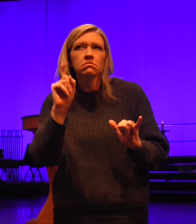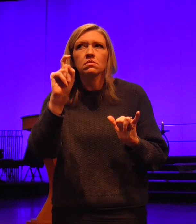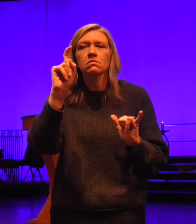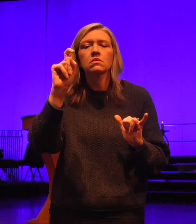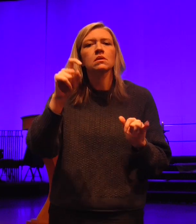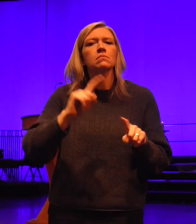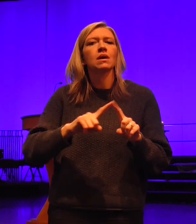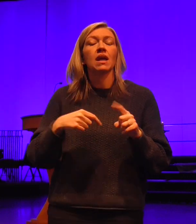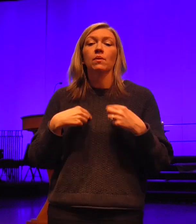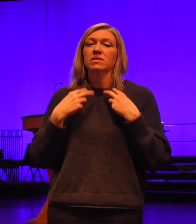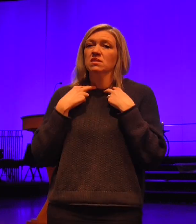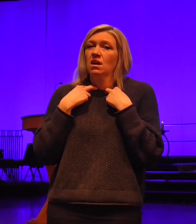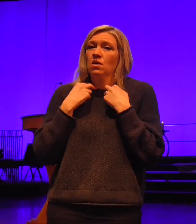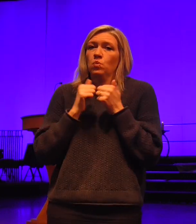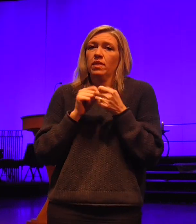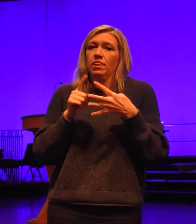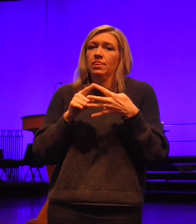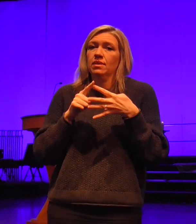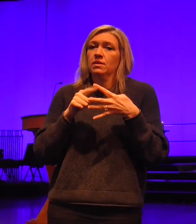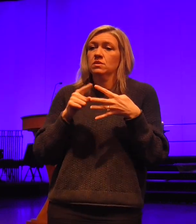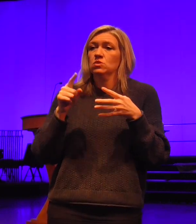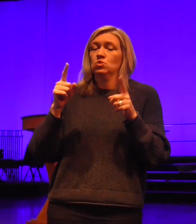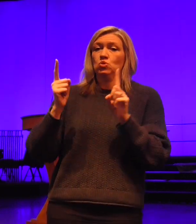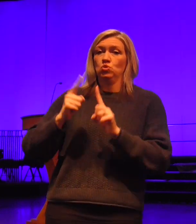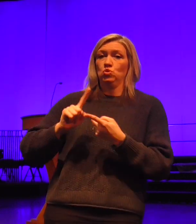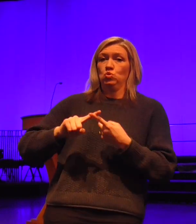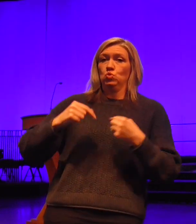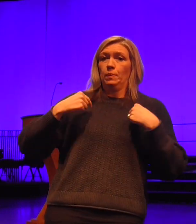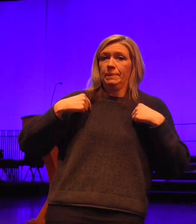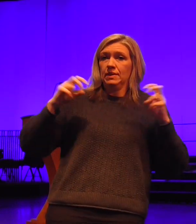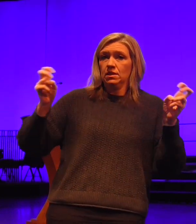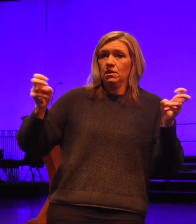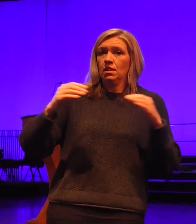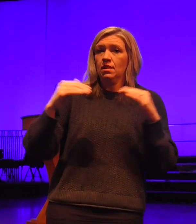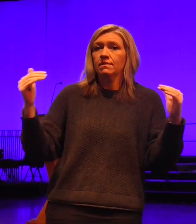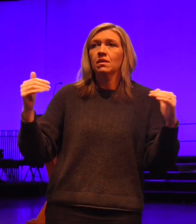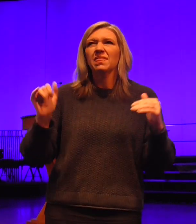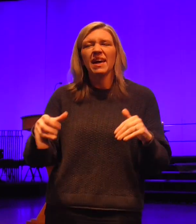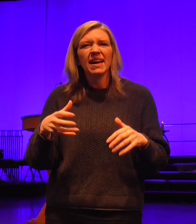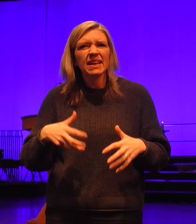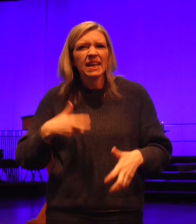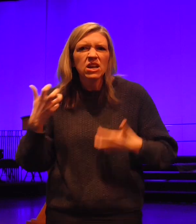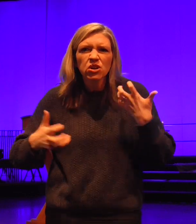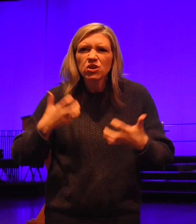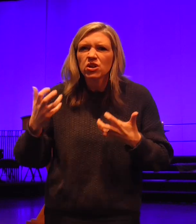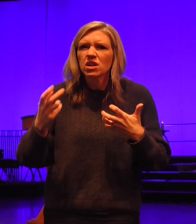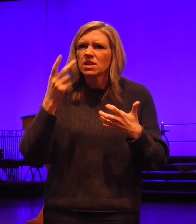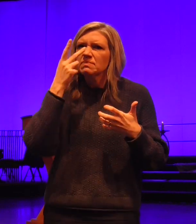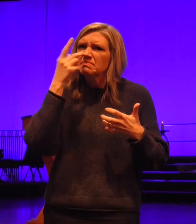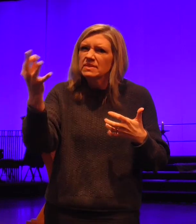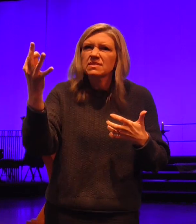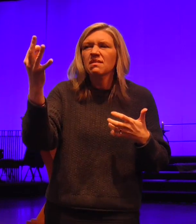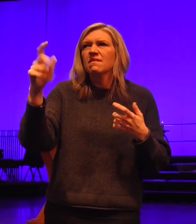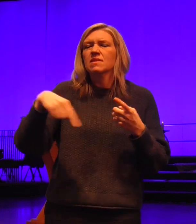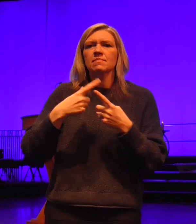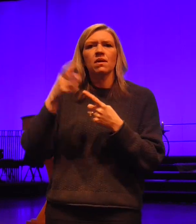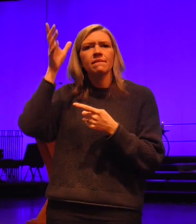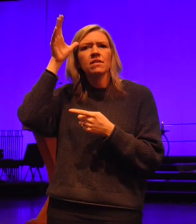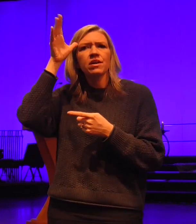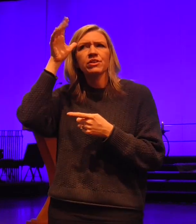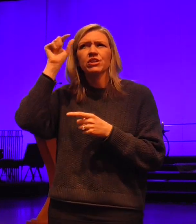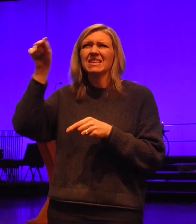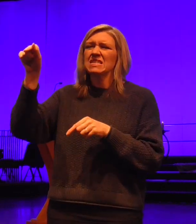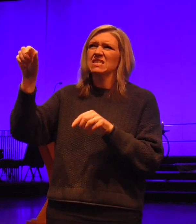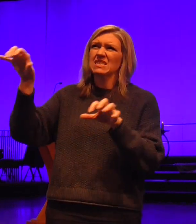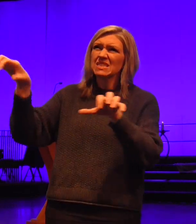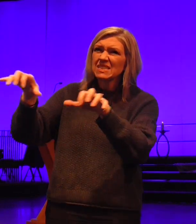was stuck in the to me consciousness. So I was in that anger, in that pissosity about my father. He did it to me.